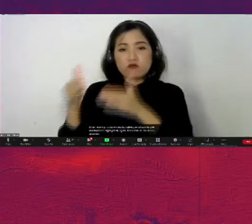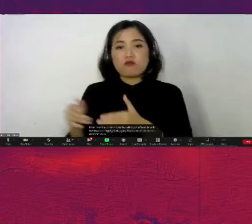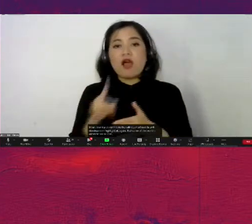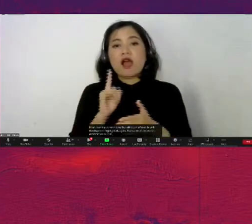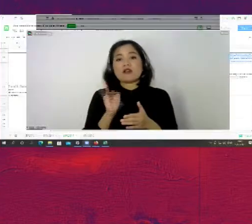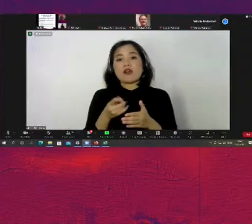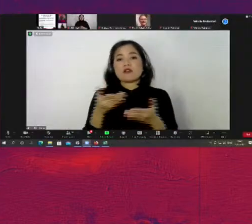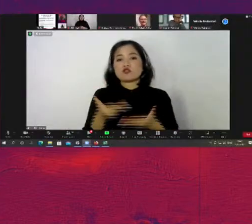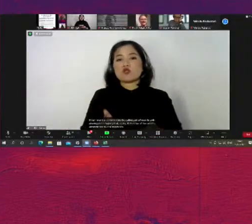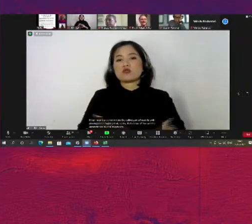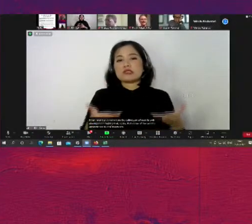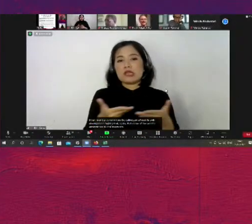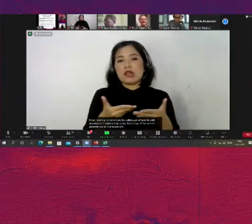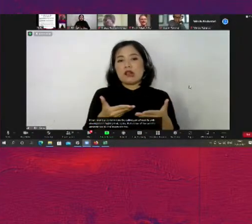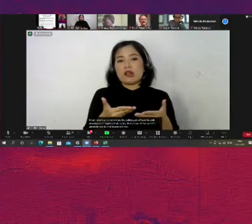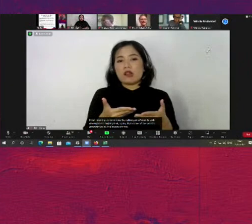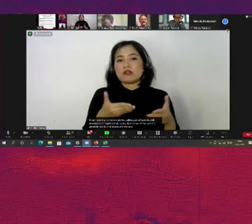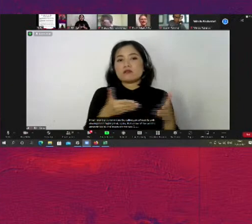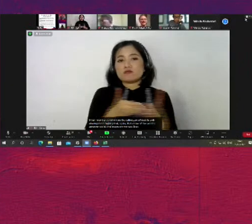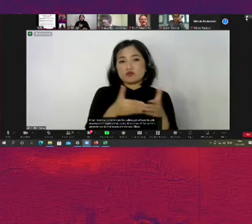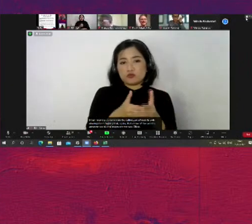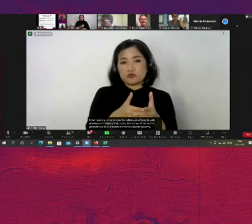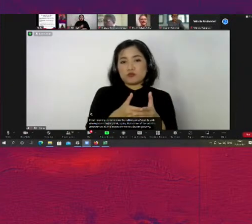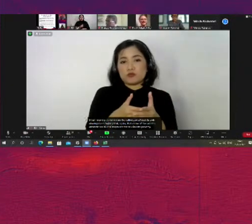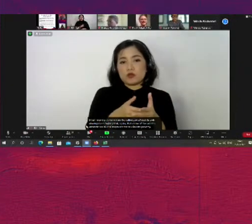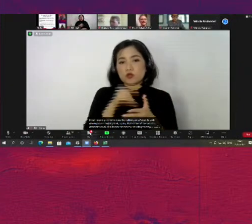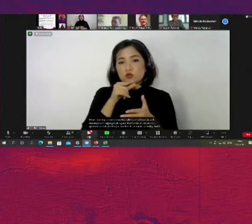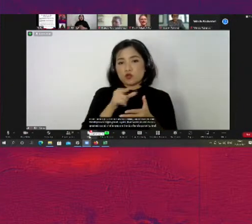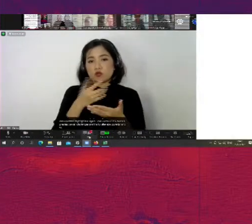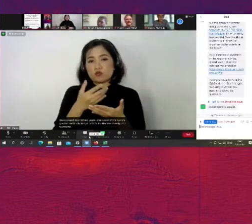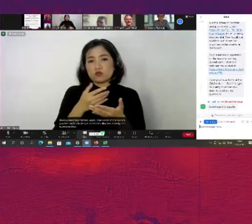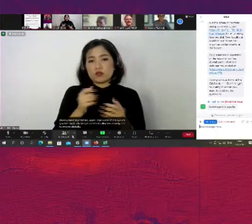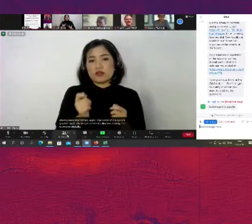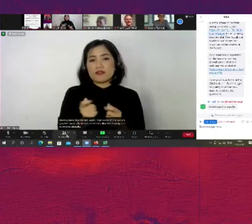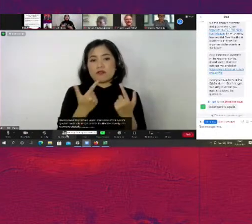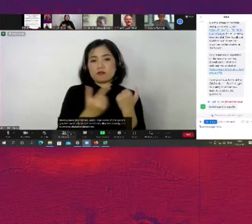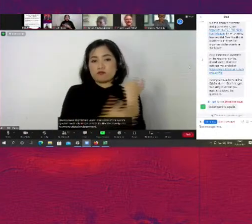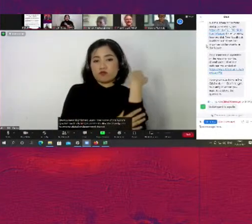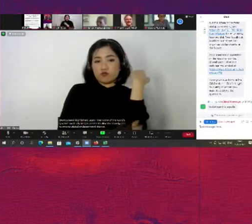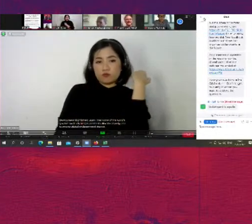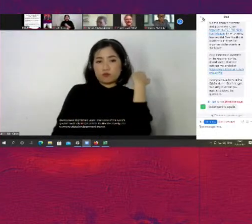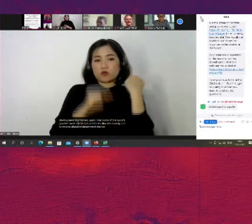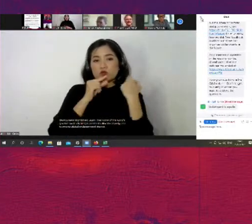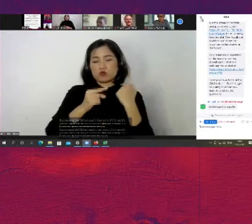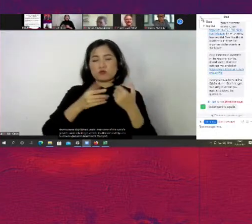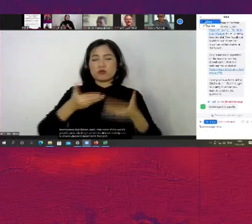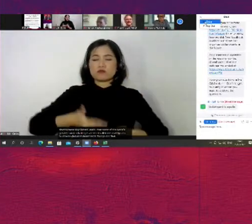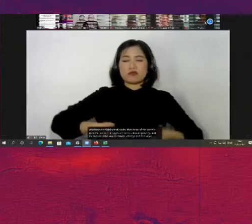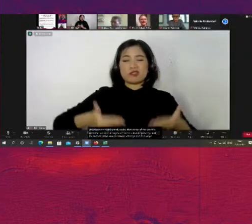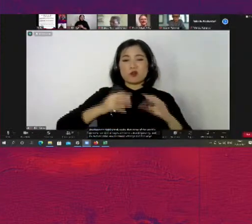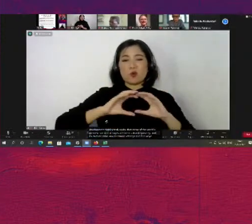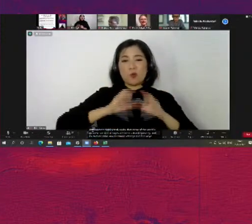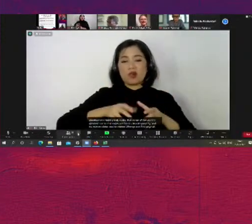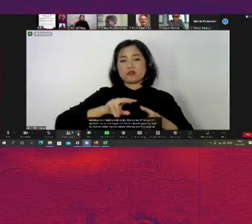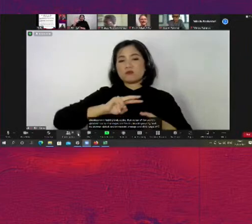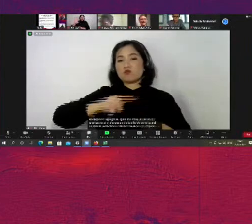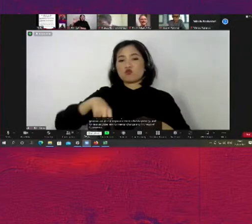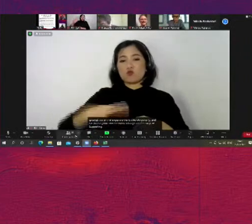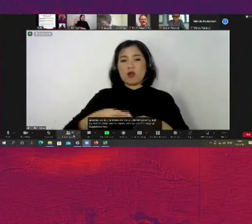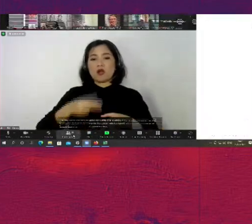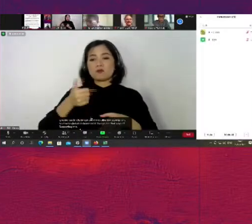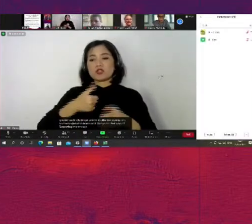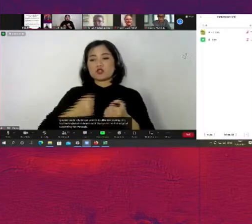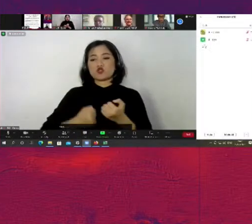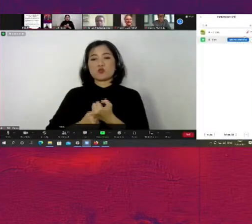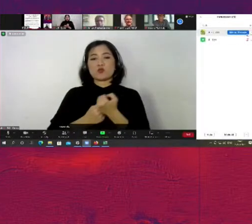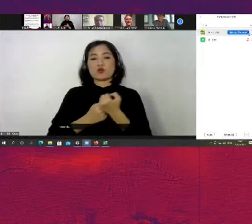social challenges are to alleviate poverty and to reverse global environmental change and to find ways of supporting this